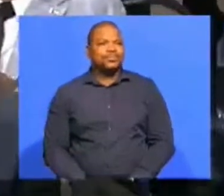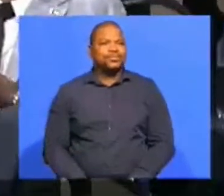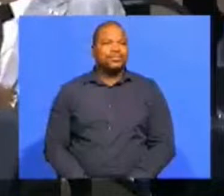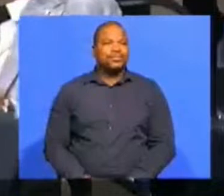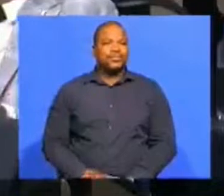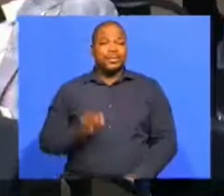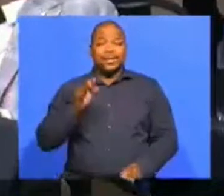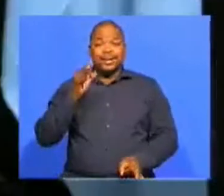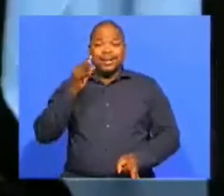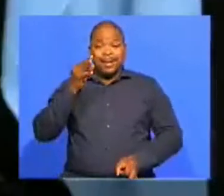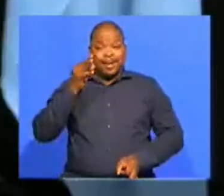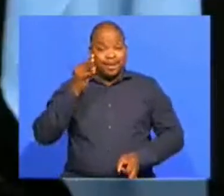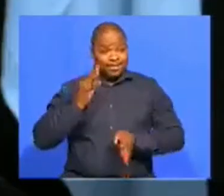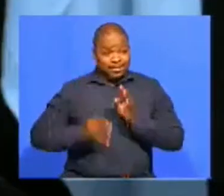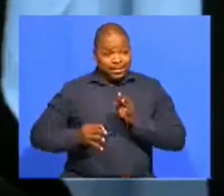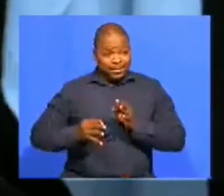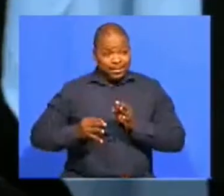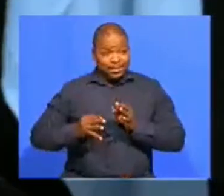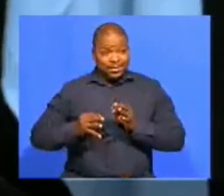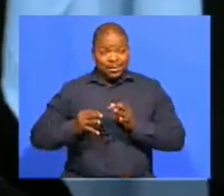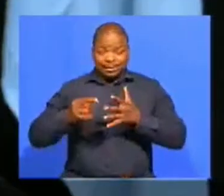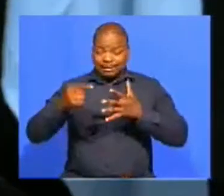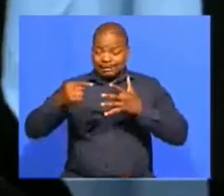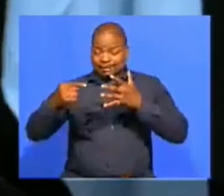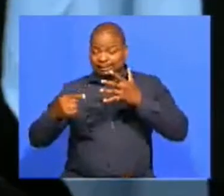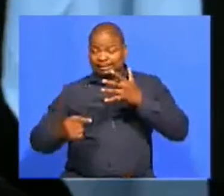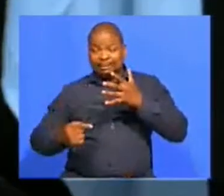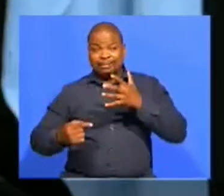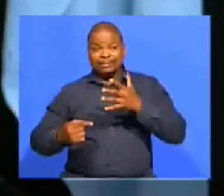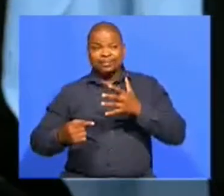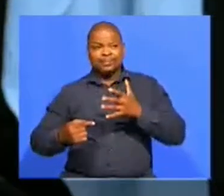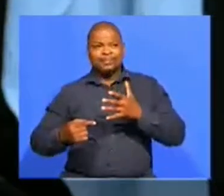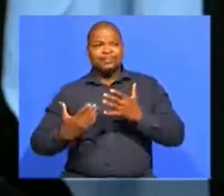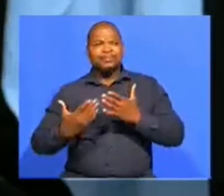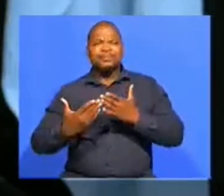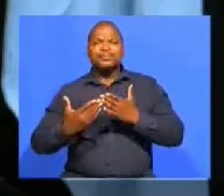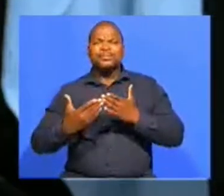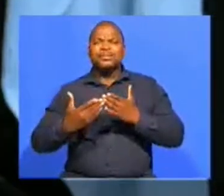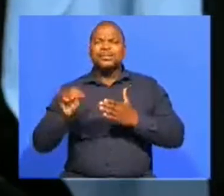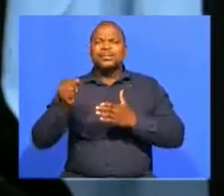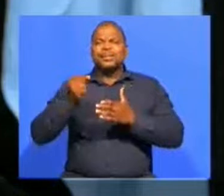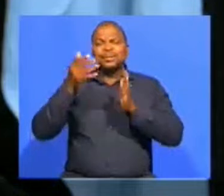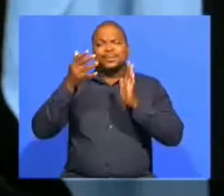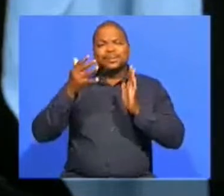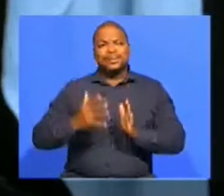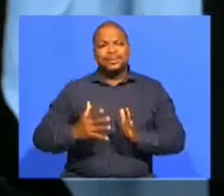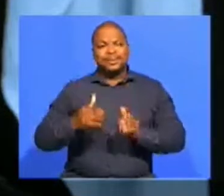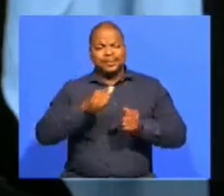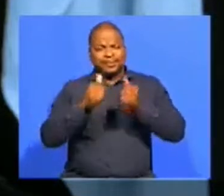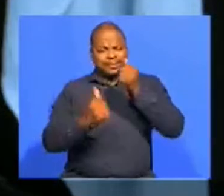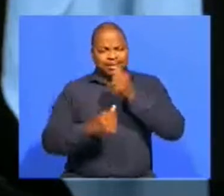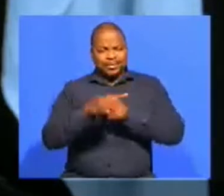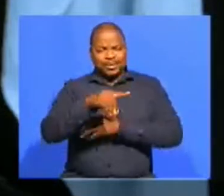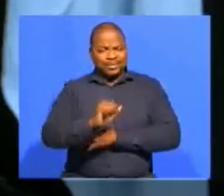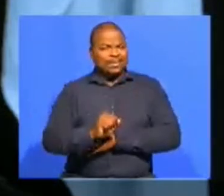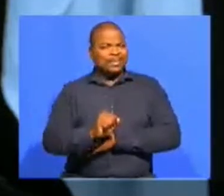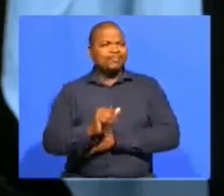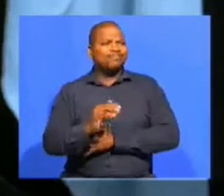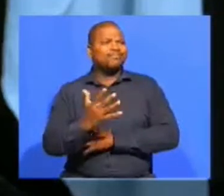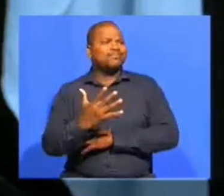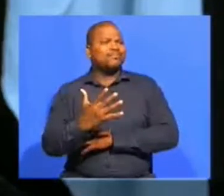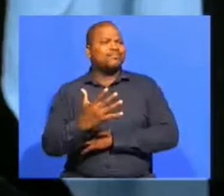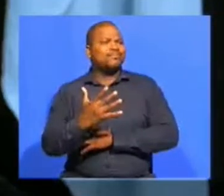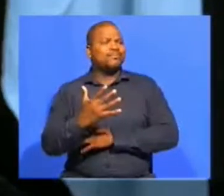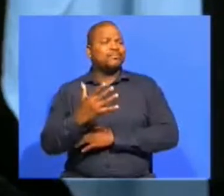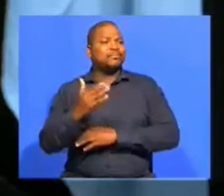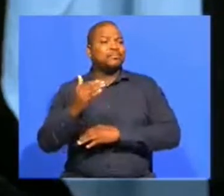And if I were to drill down, say, to the undersecretaries, the deputy permanent secretaries, the